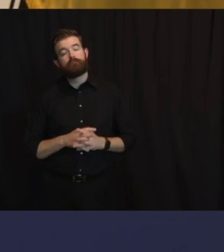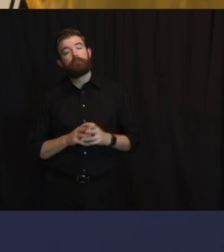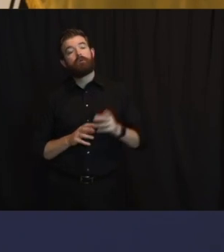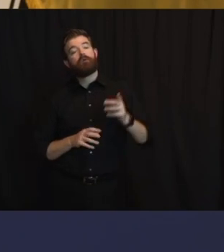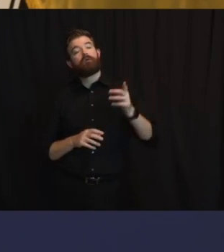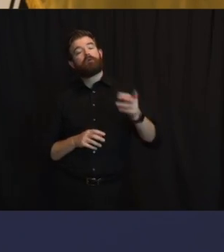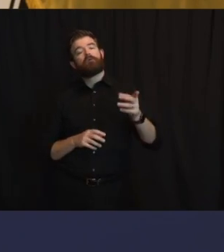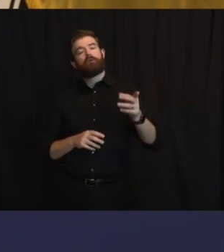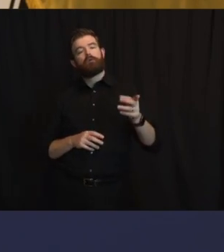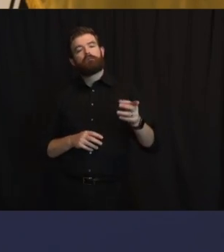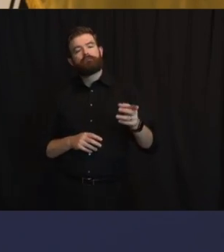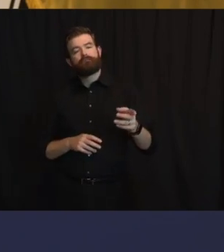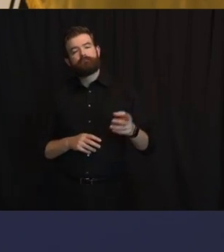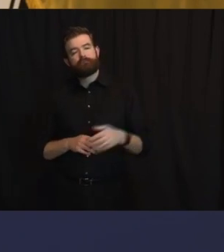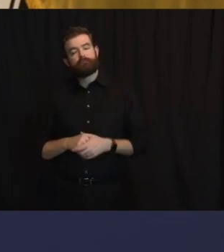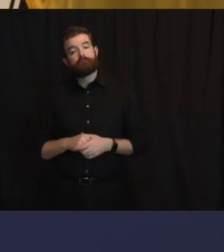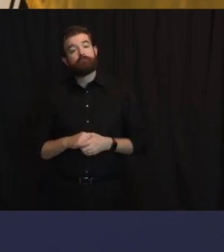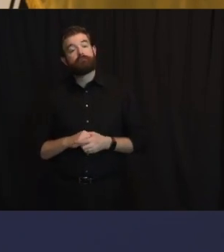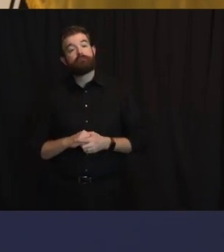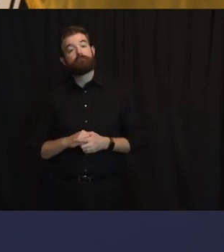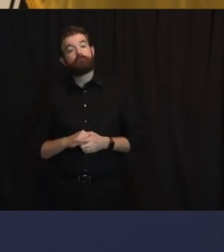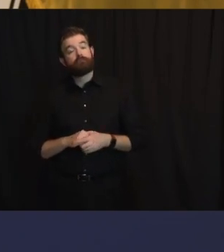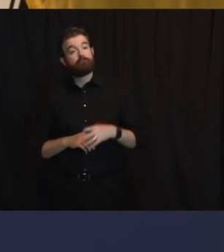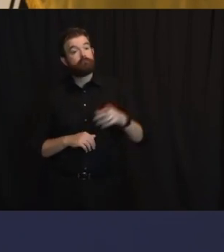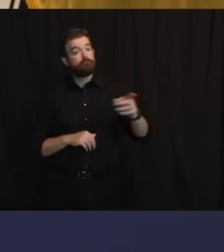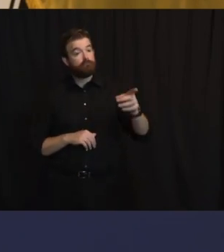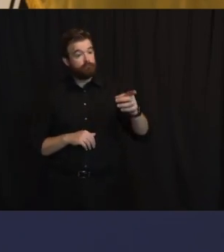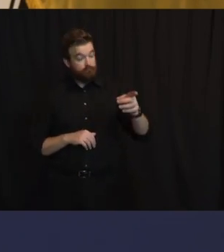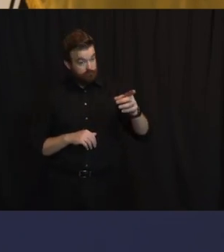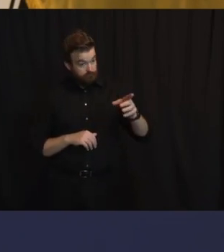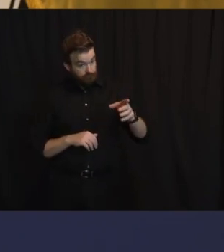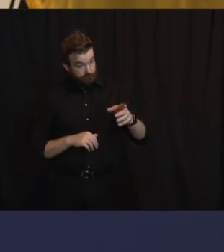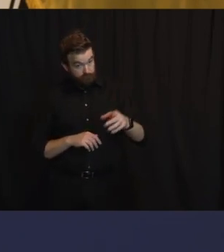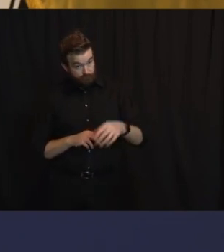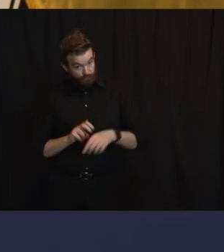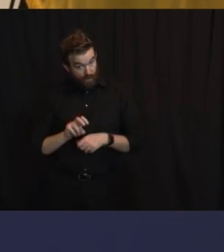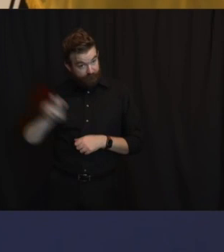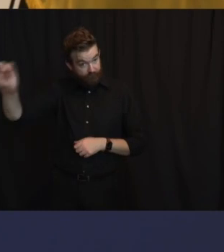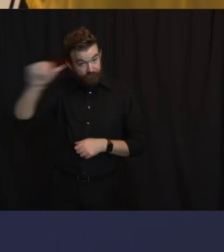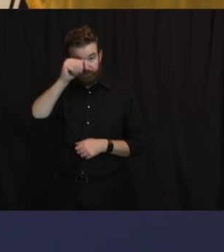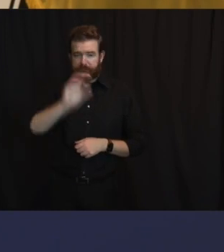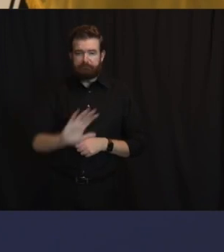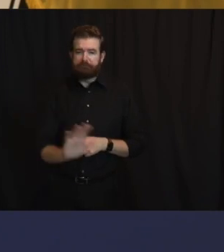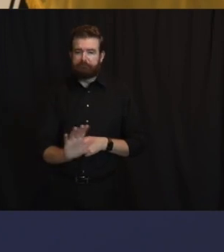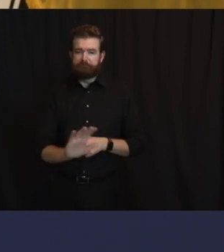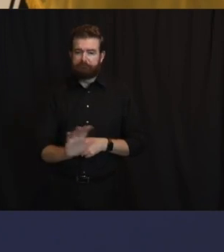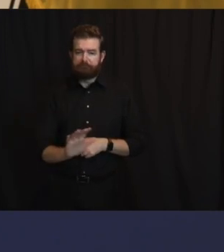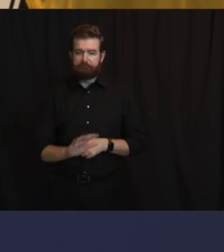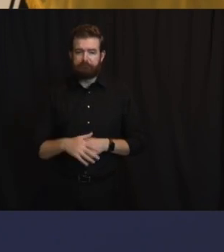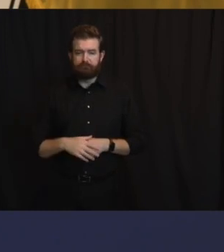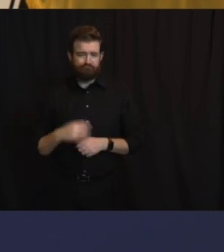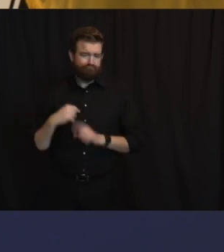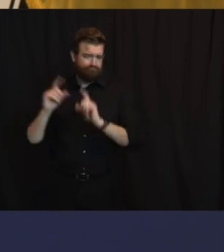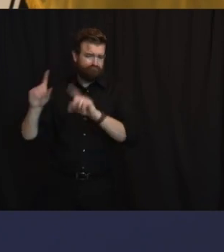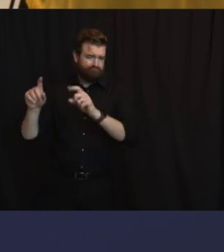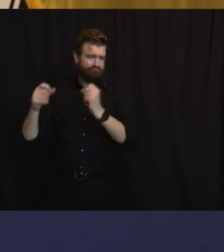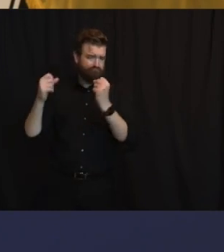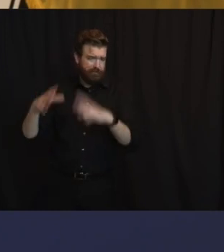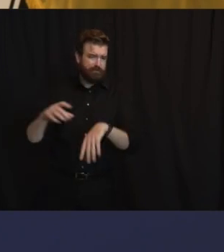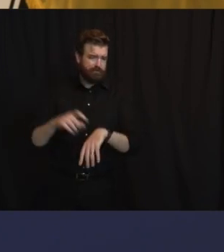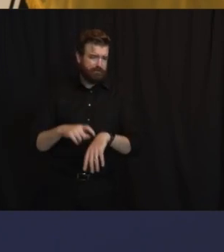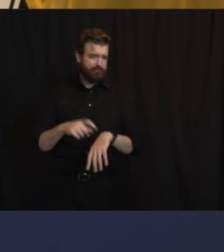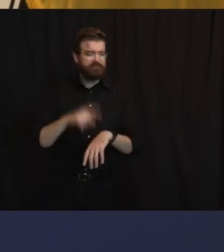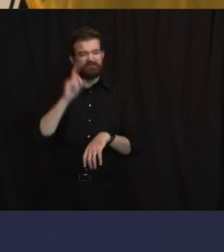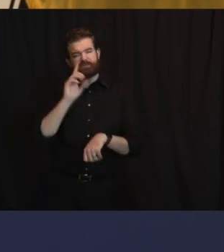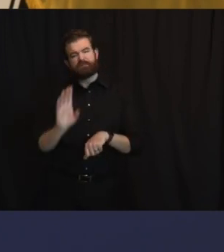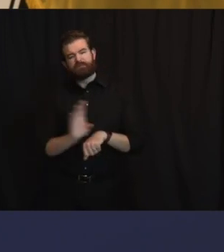now. And that pains me to say that because it's a country I've been to many times in my life, most of them on business,